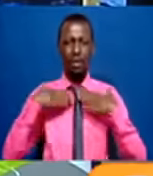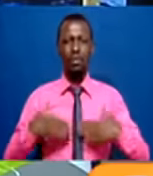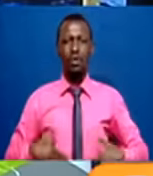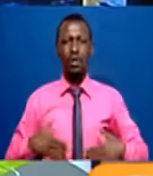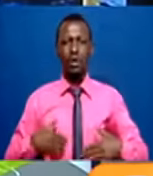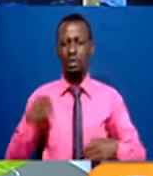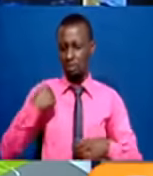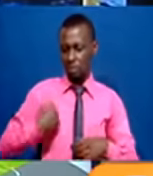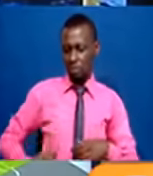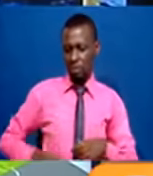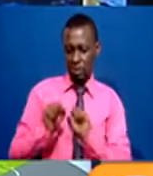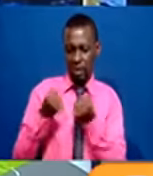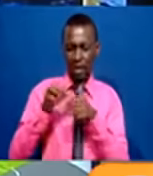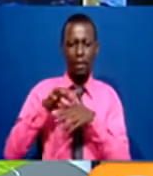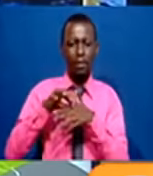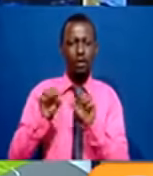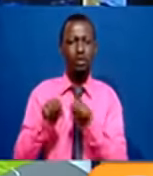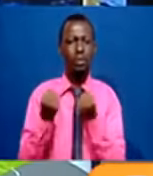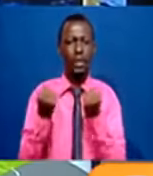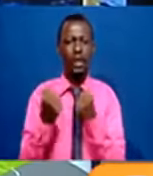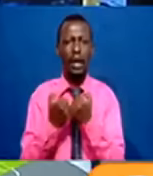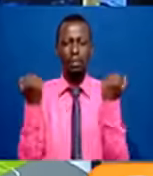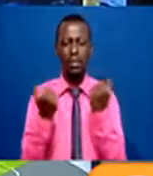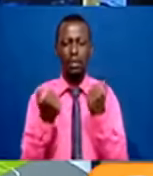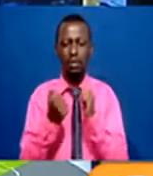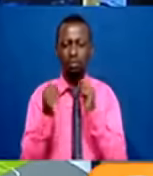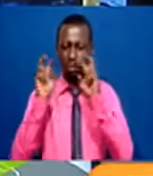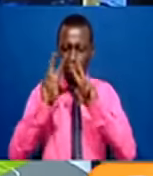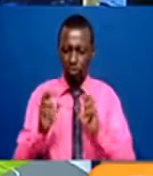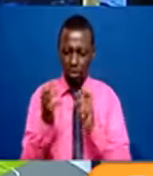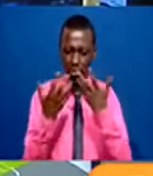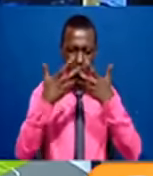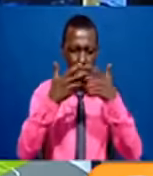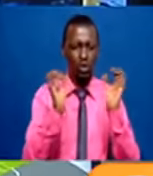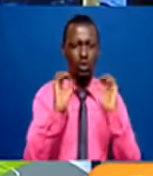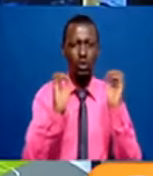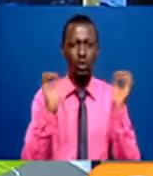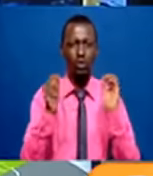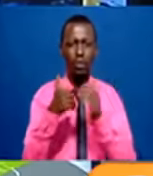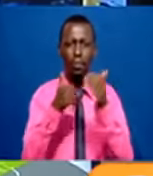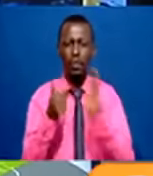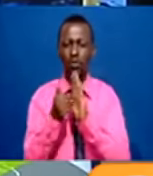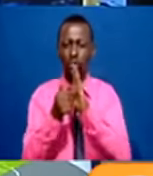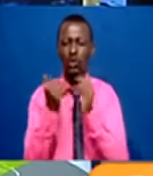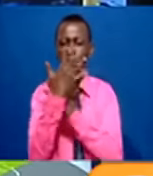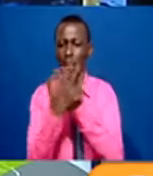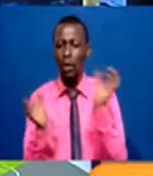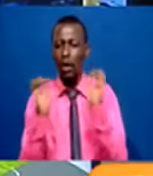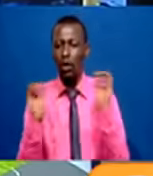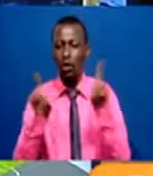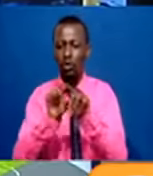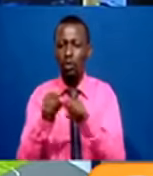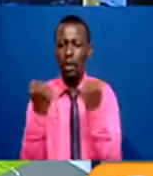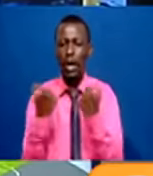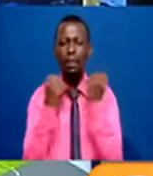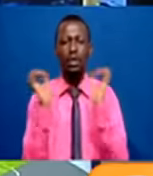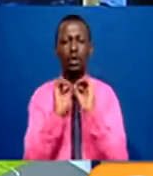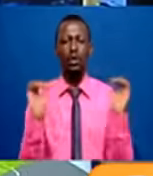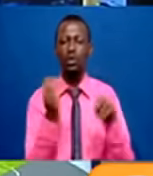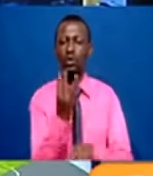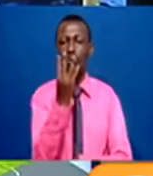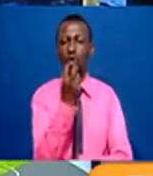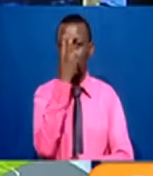tandem with the preliminary investigations, which showed no fracture or blood at the scene. Well, this as four suspects, among